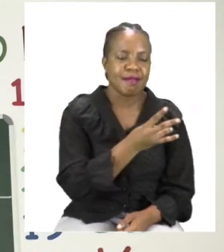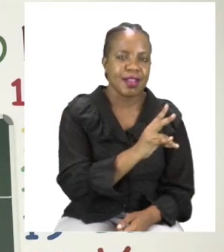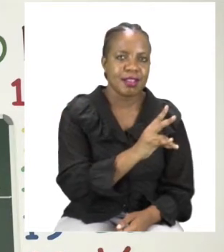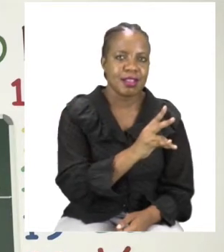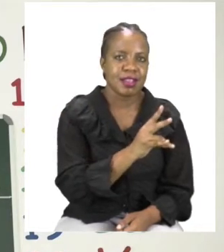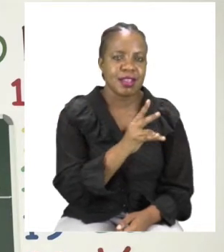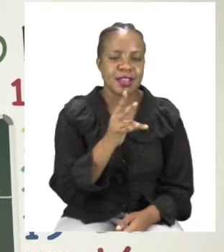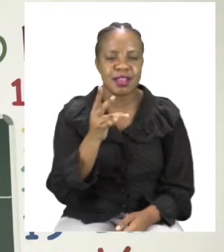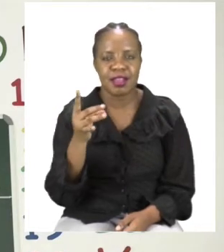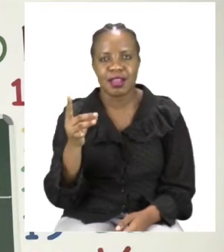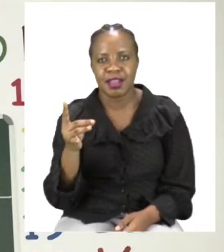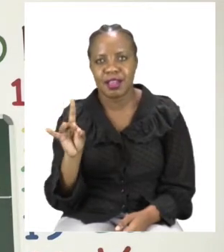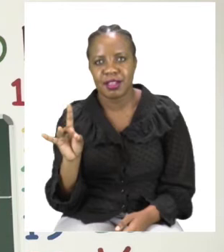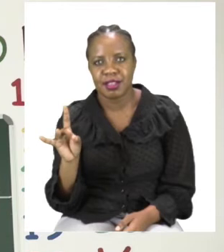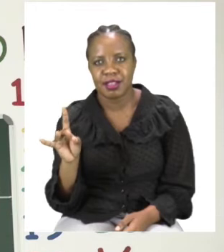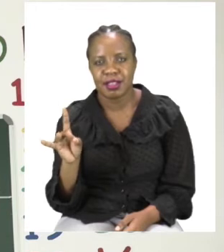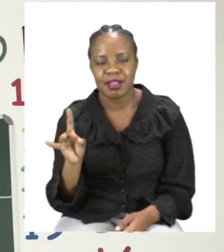7, 8,